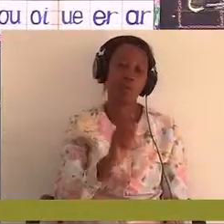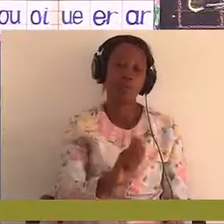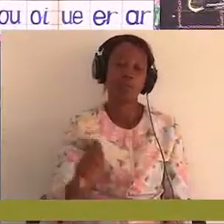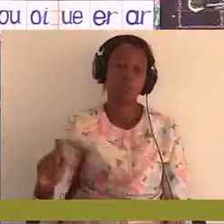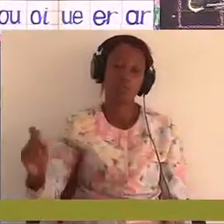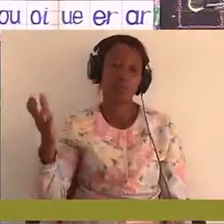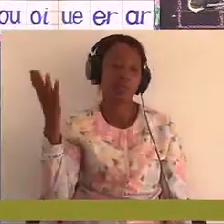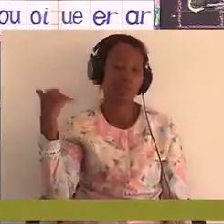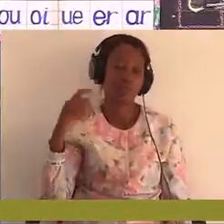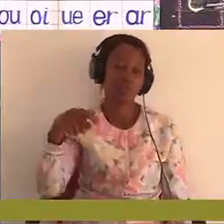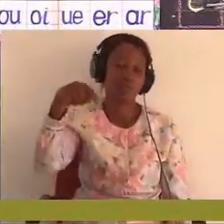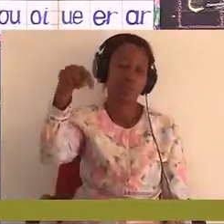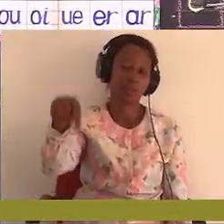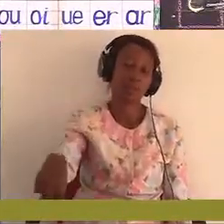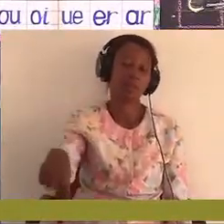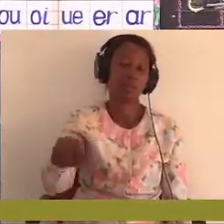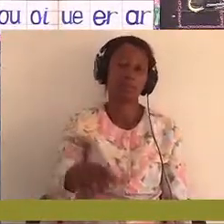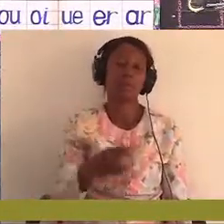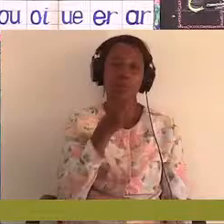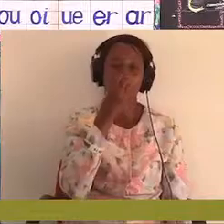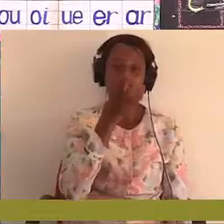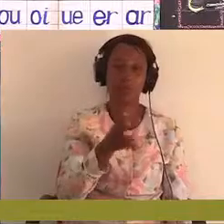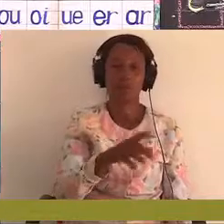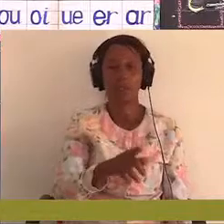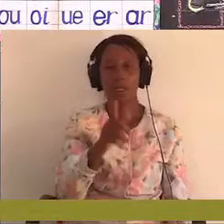written down, you can say it there.